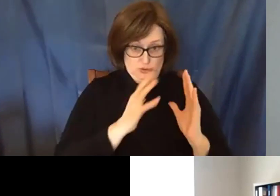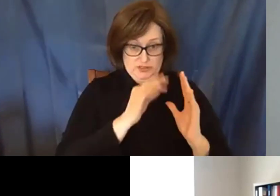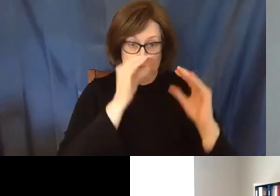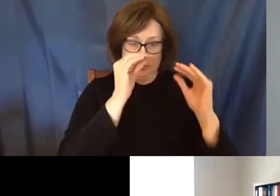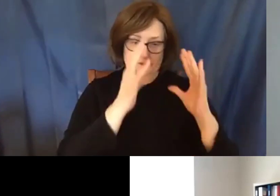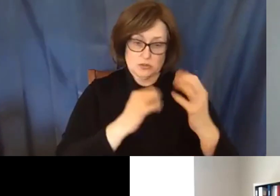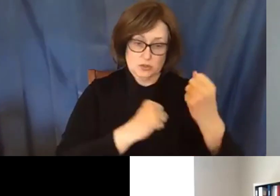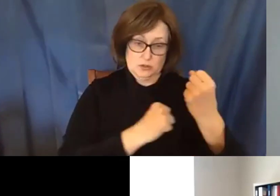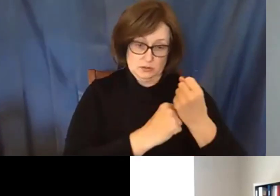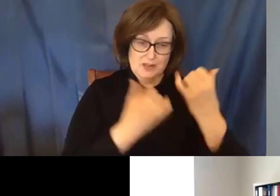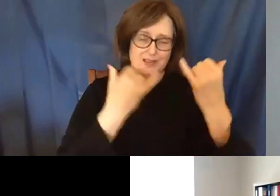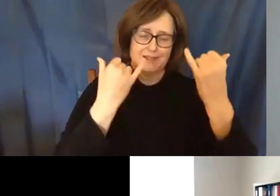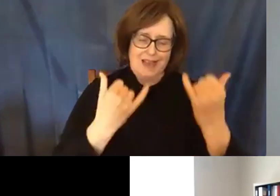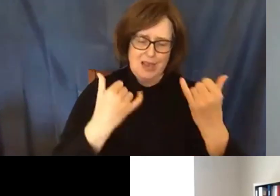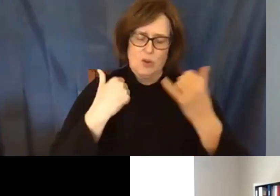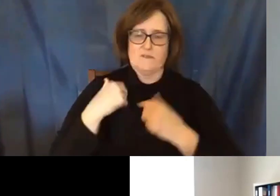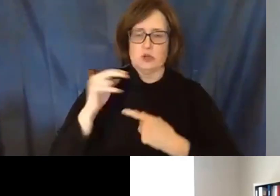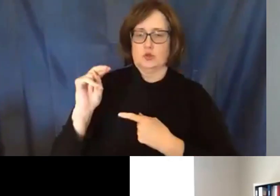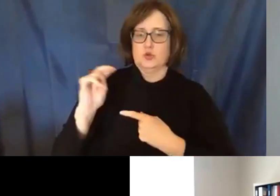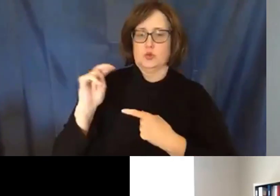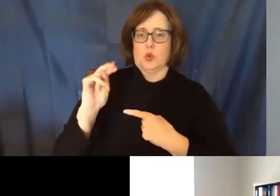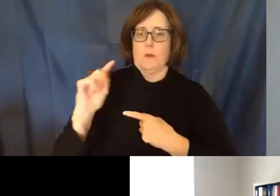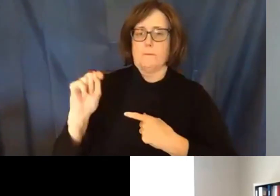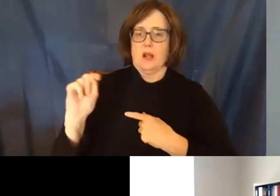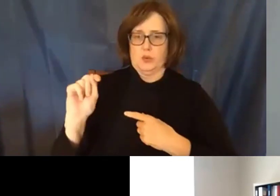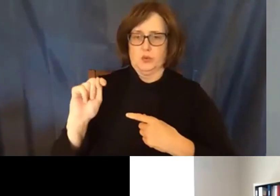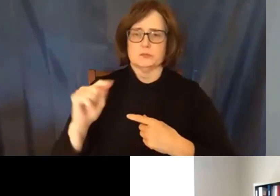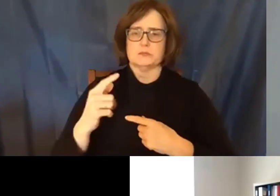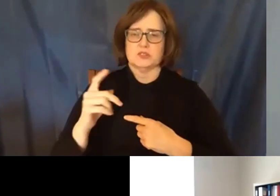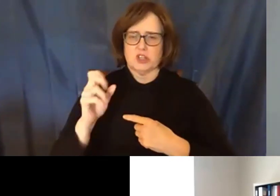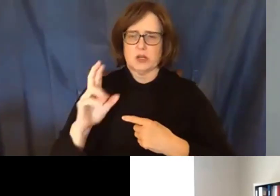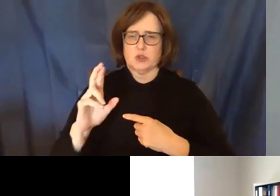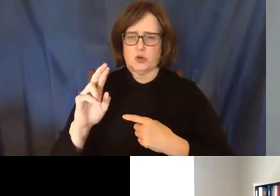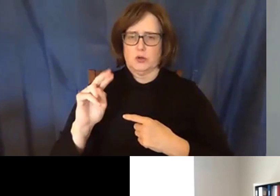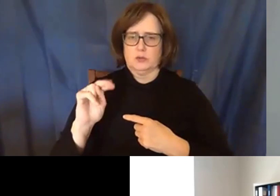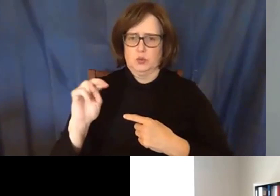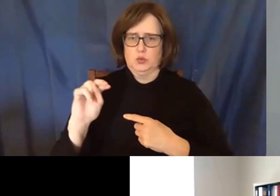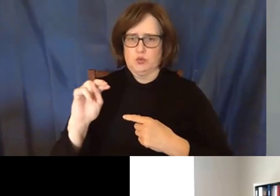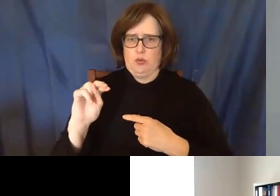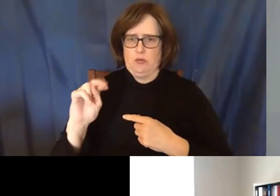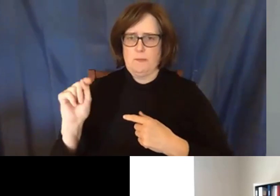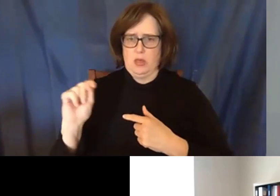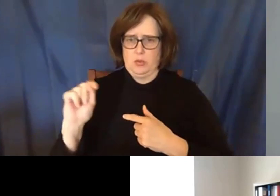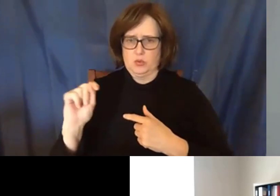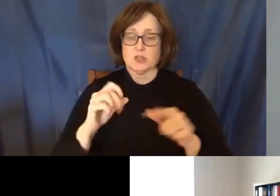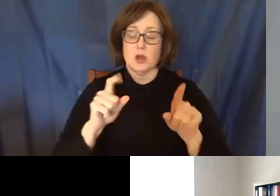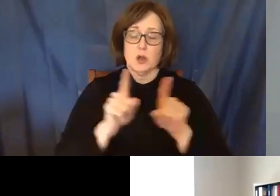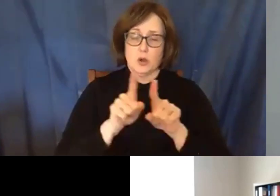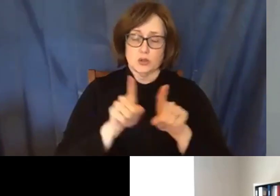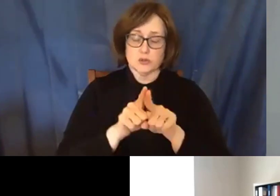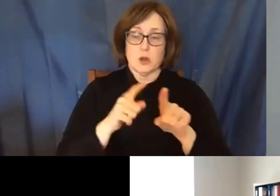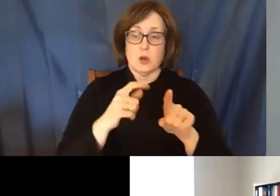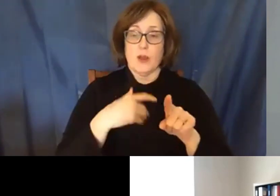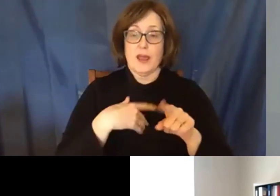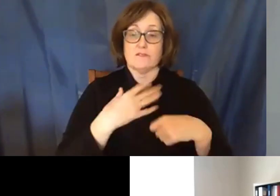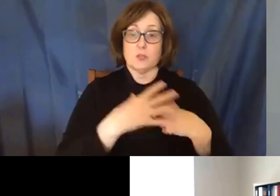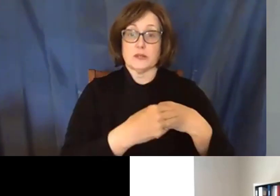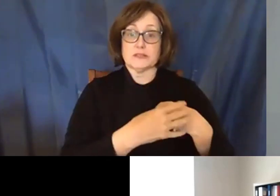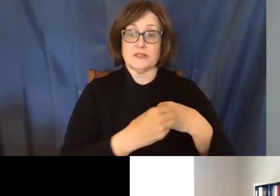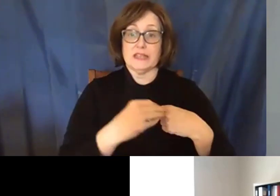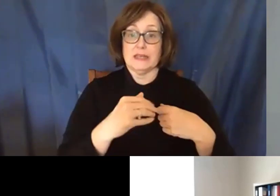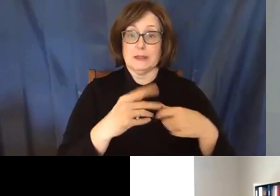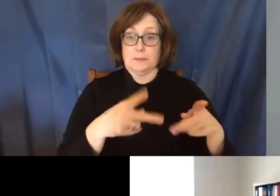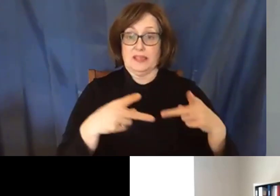gender neutral bathrooms. We also have lactation stations and things like that. Those are some of the things that came out of that kind